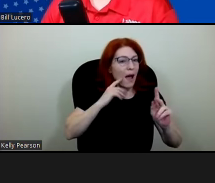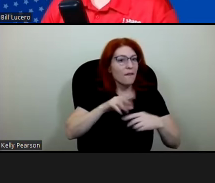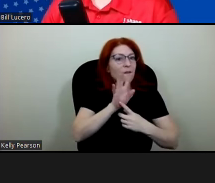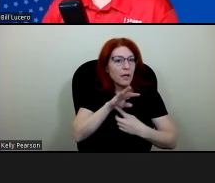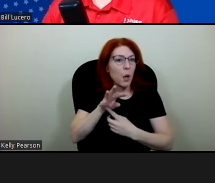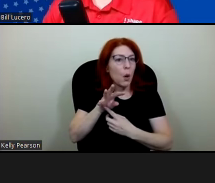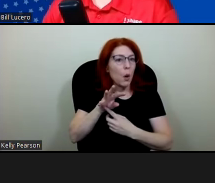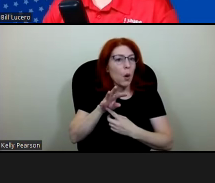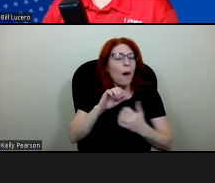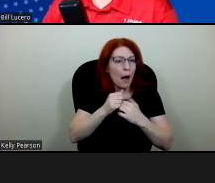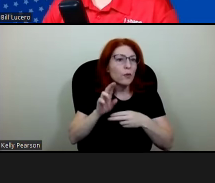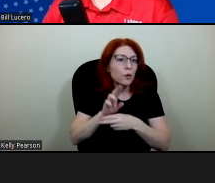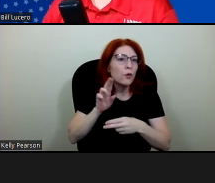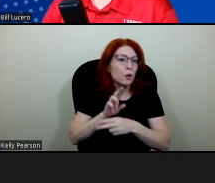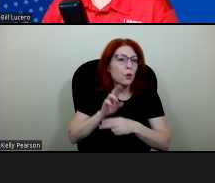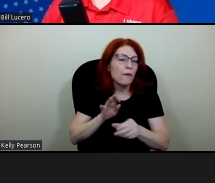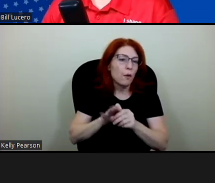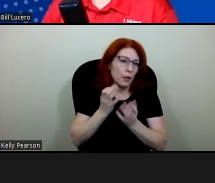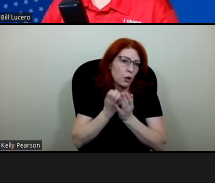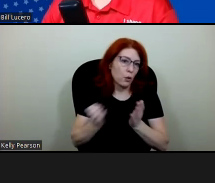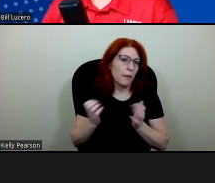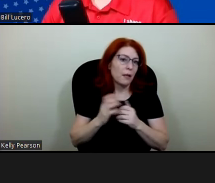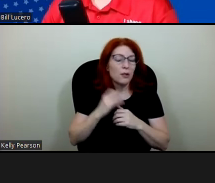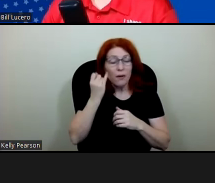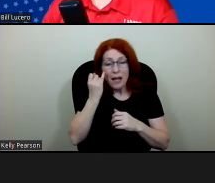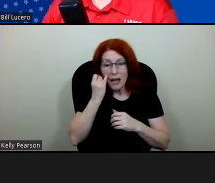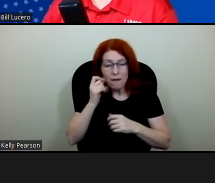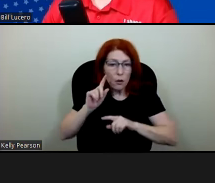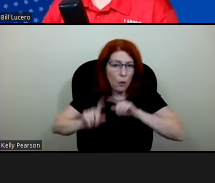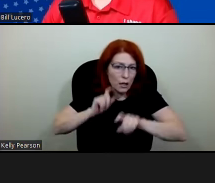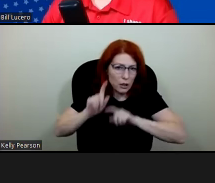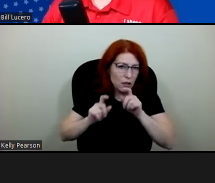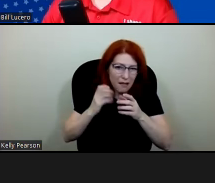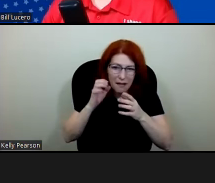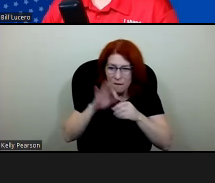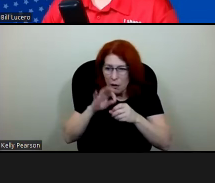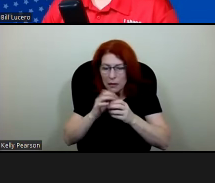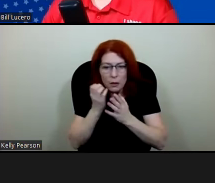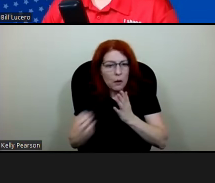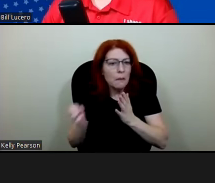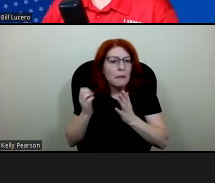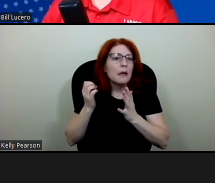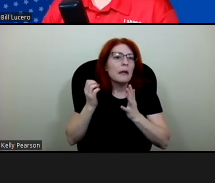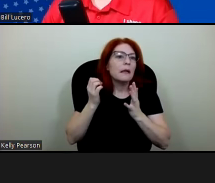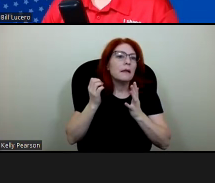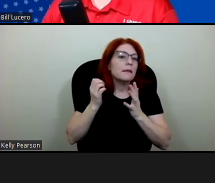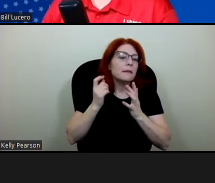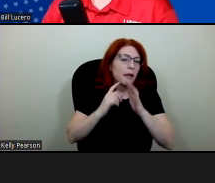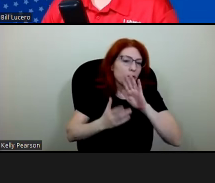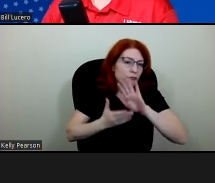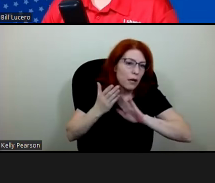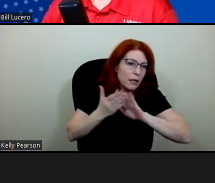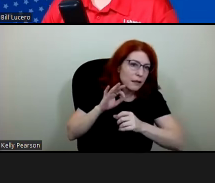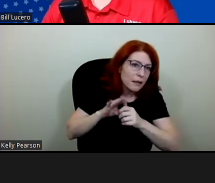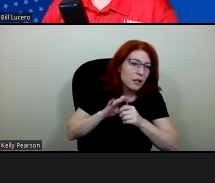how to use the accessible voting equipment. So if you got any questions about the voting equipment or how they run elections, reach